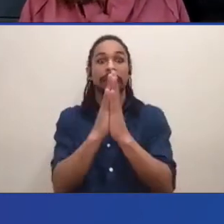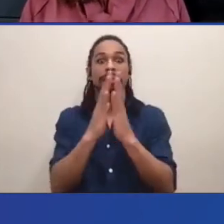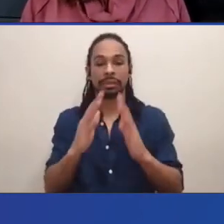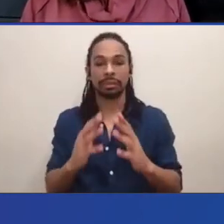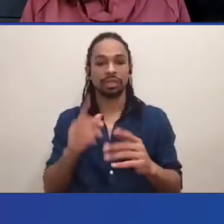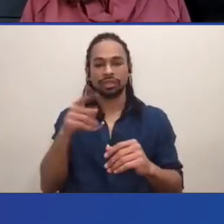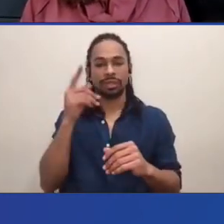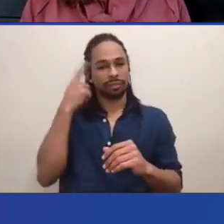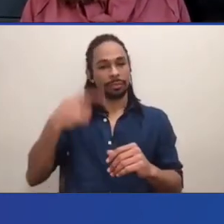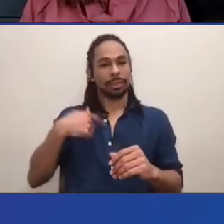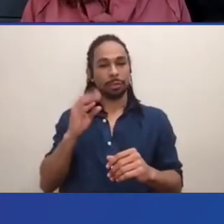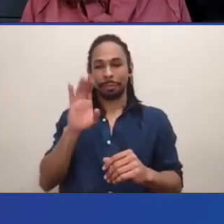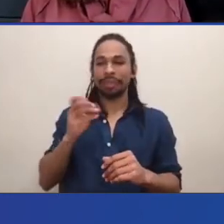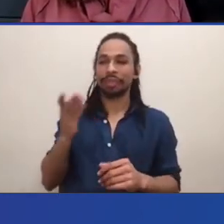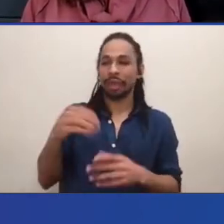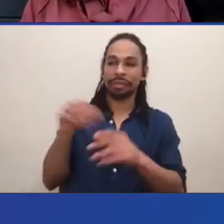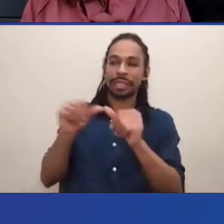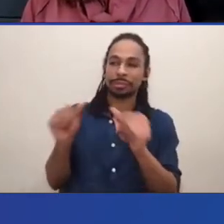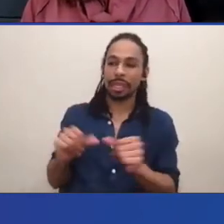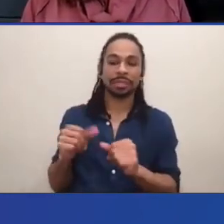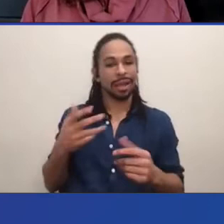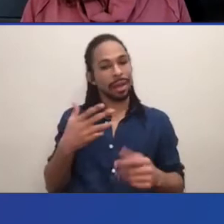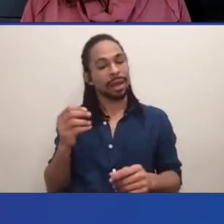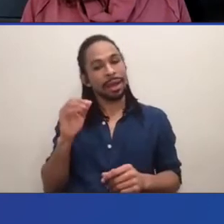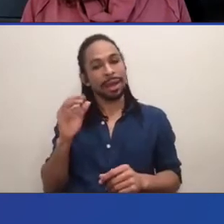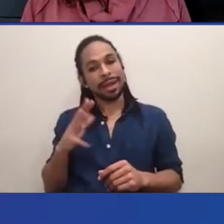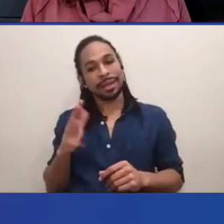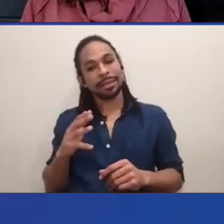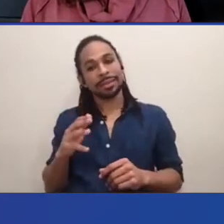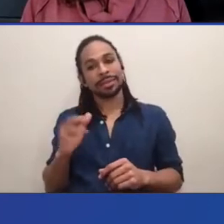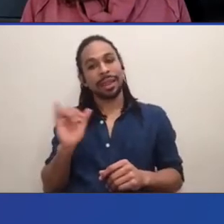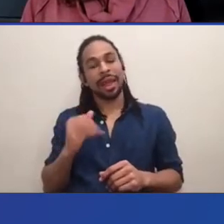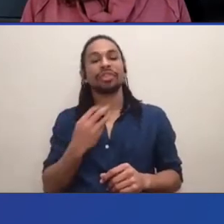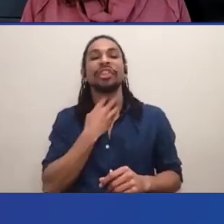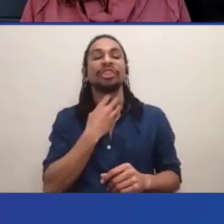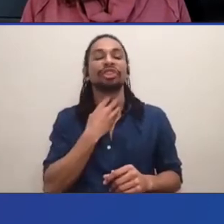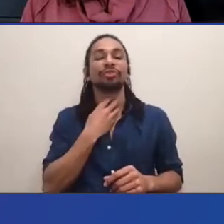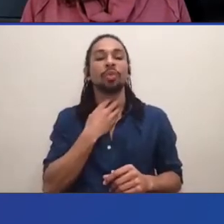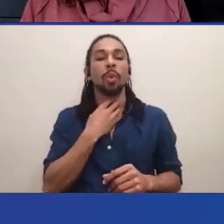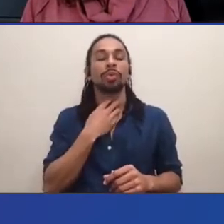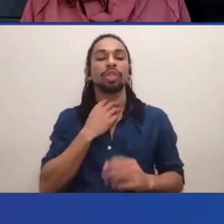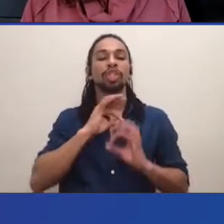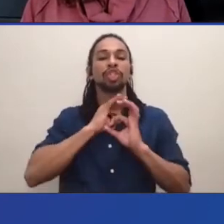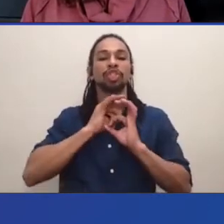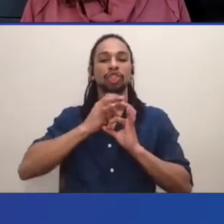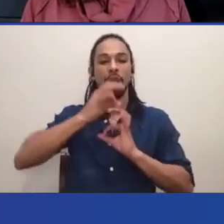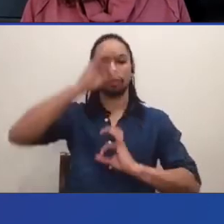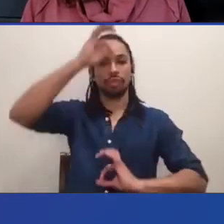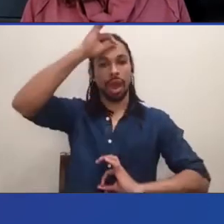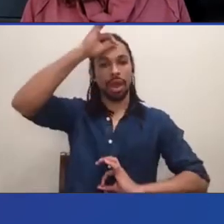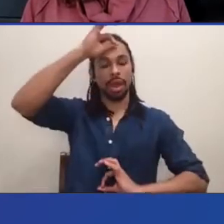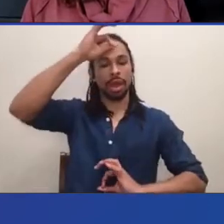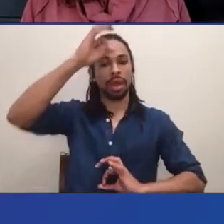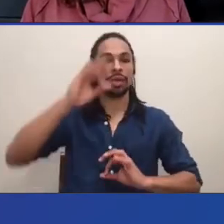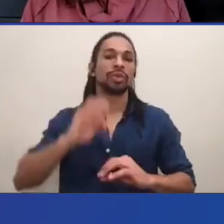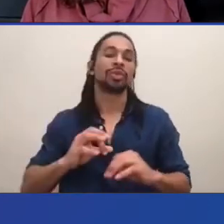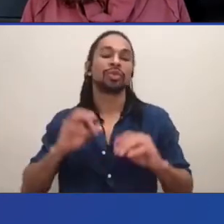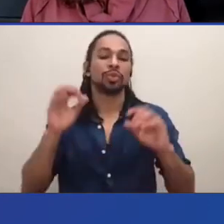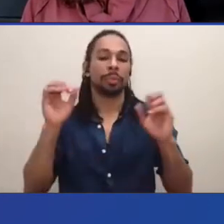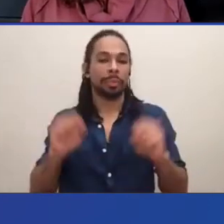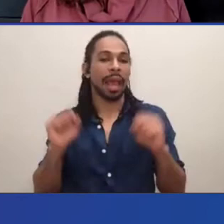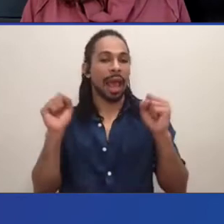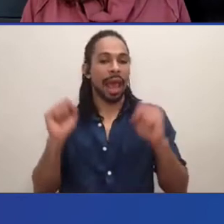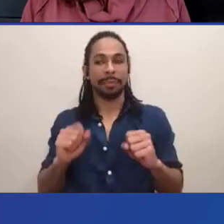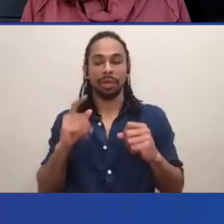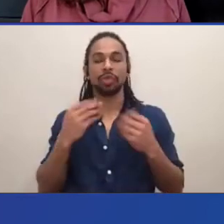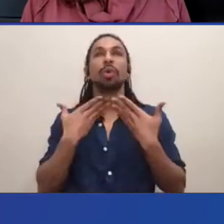almost like, you know, the permission is it's almost like this throat chakra, being even allowed to be vocal about what